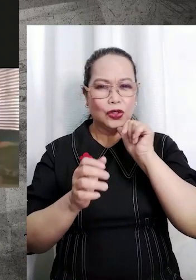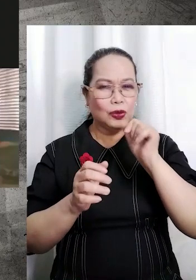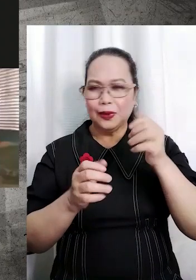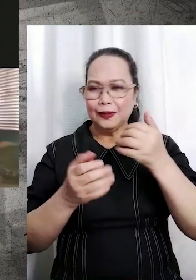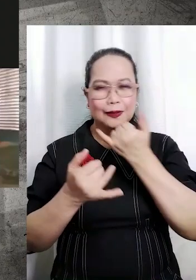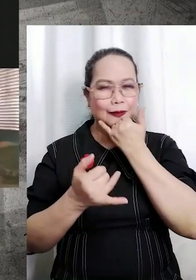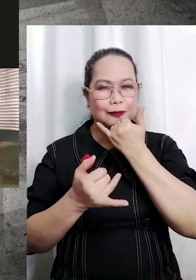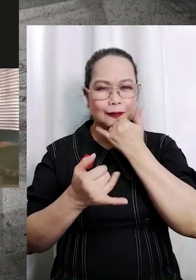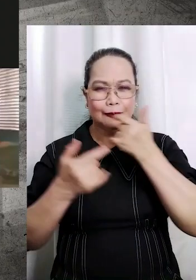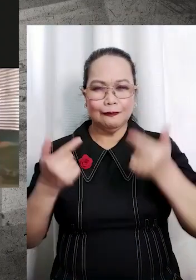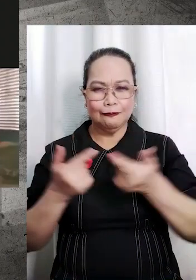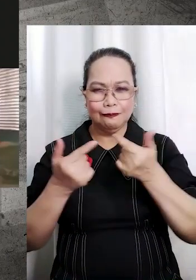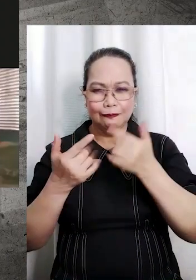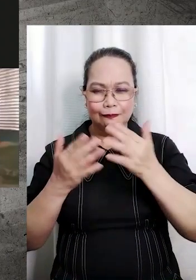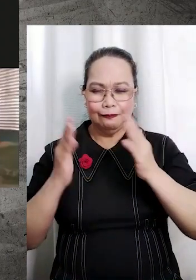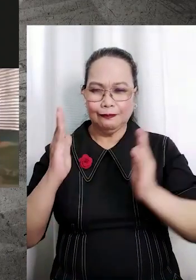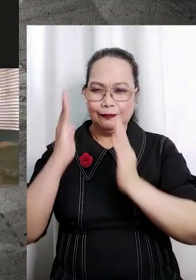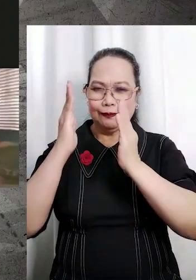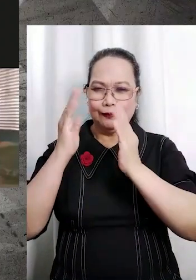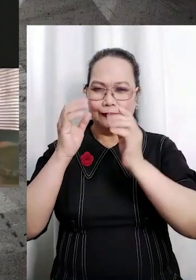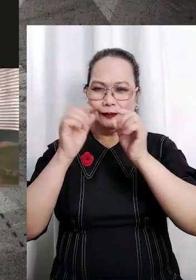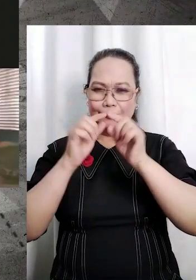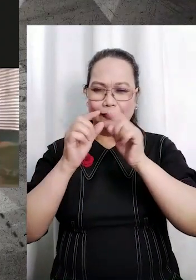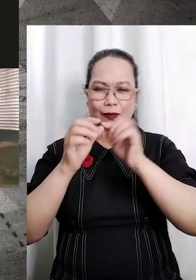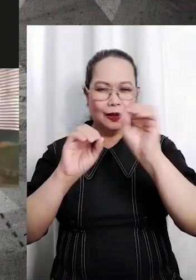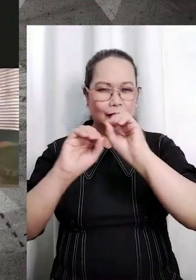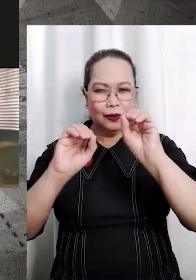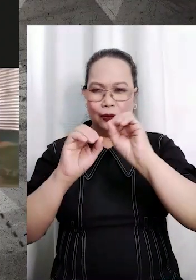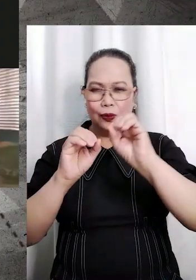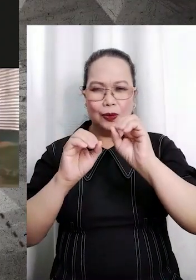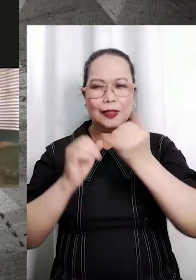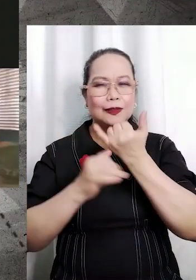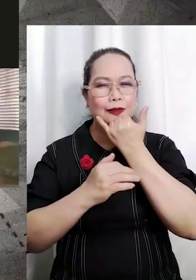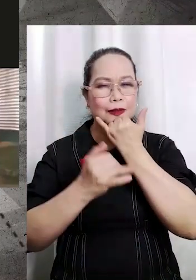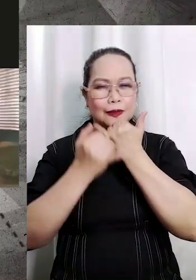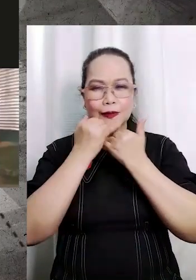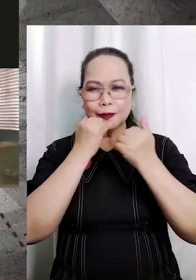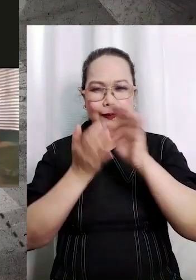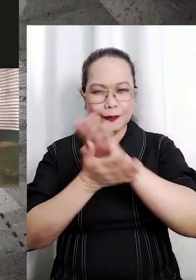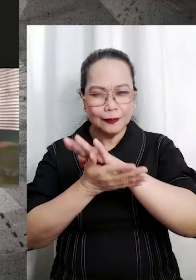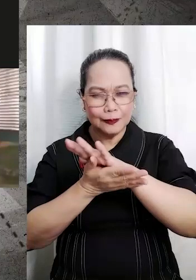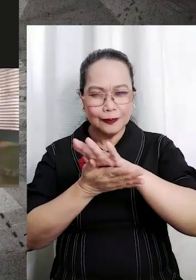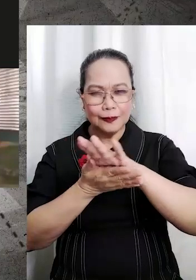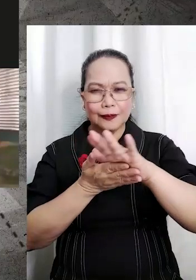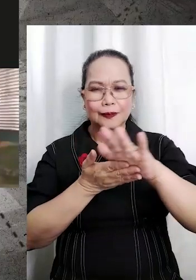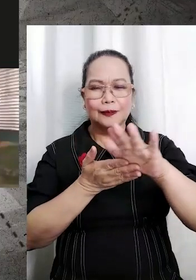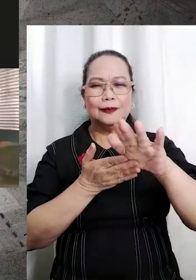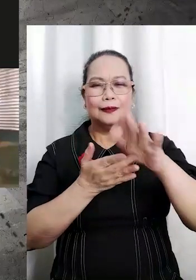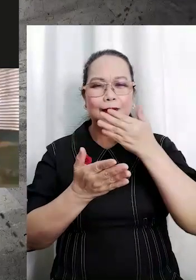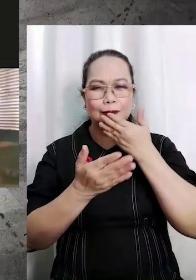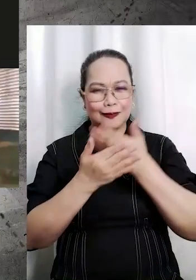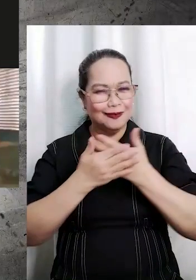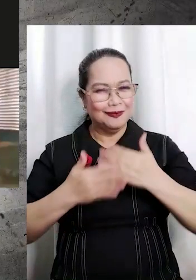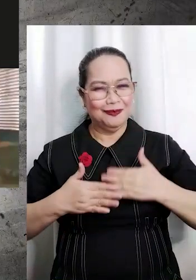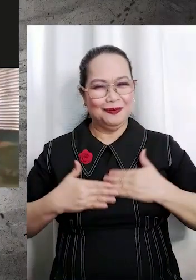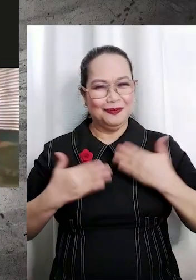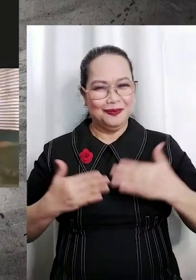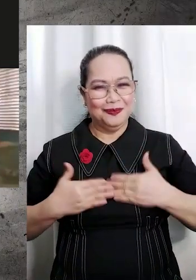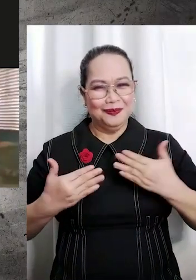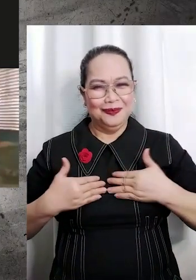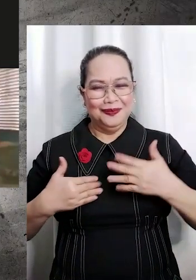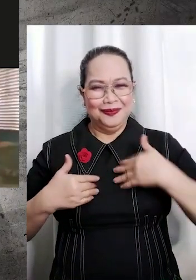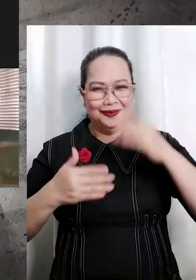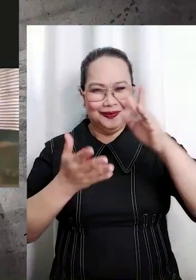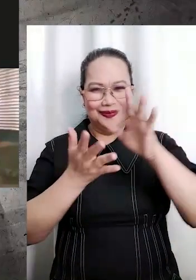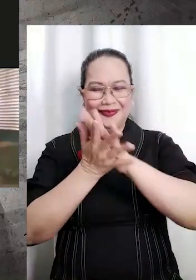upang hindi kayo magkasala at makapaghaharap sa inyo ng walang kapintasan at may malaking